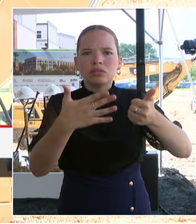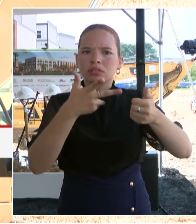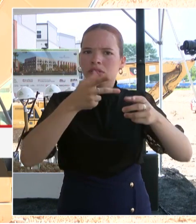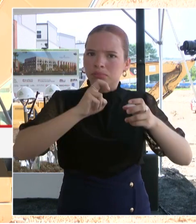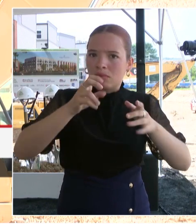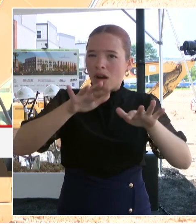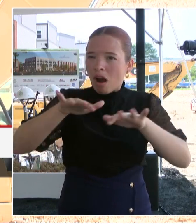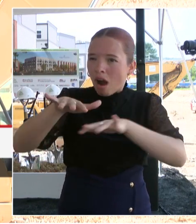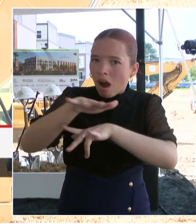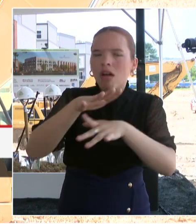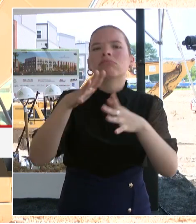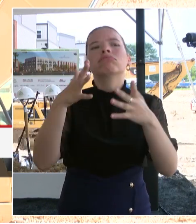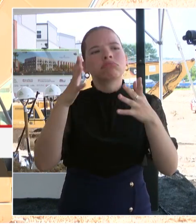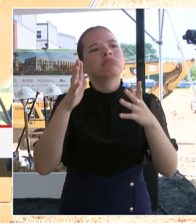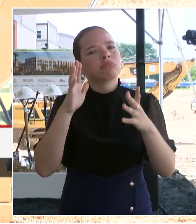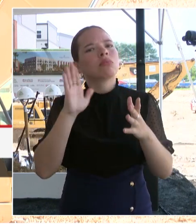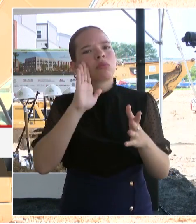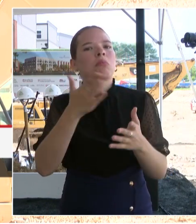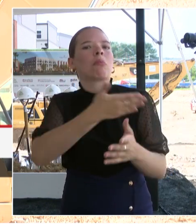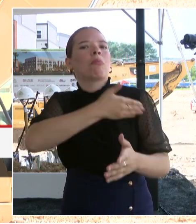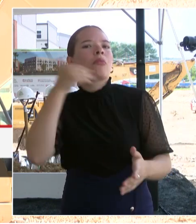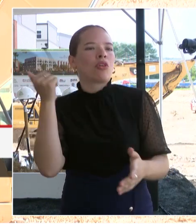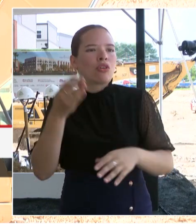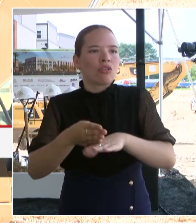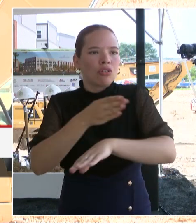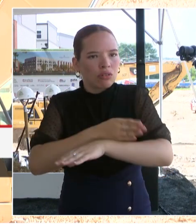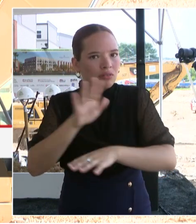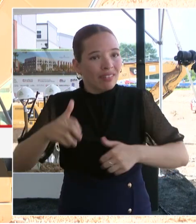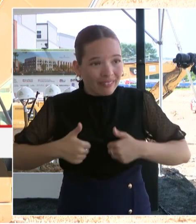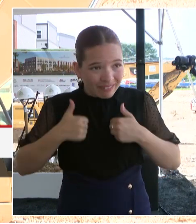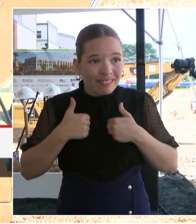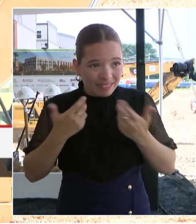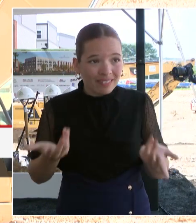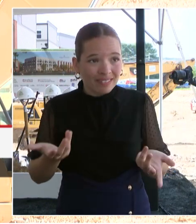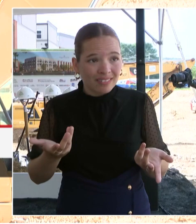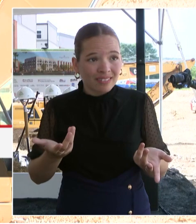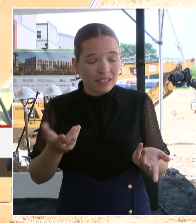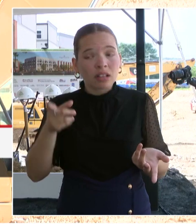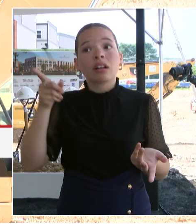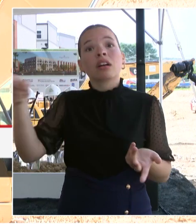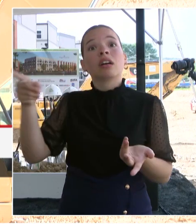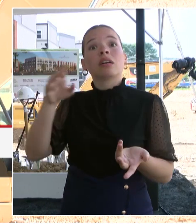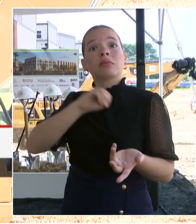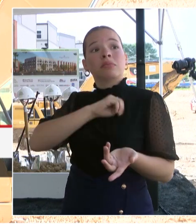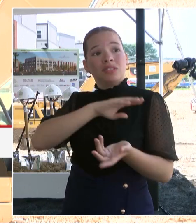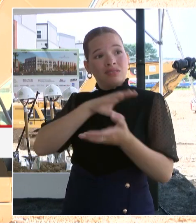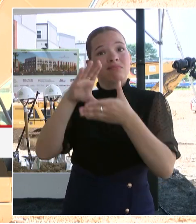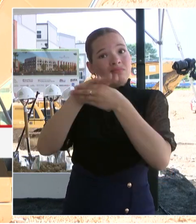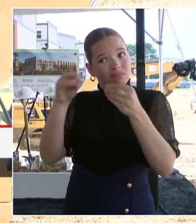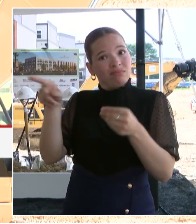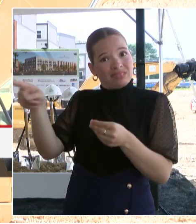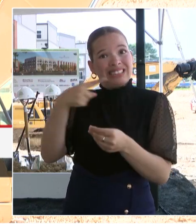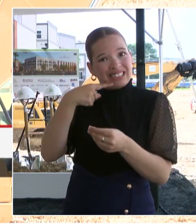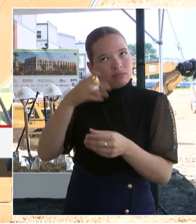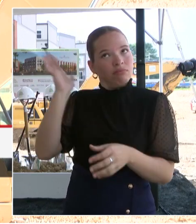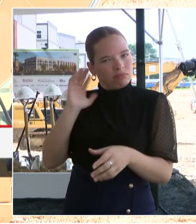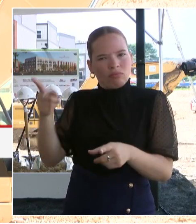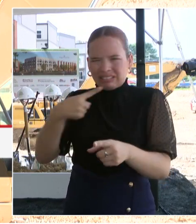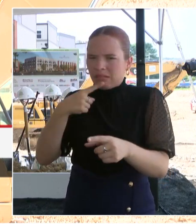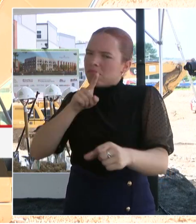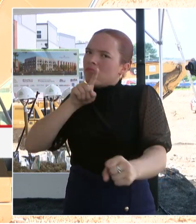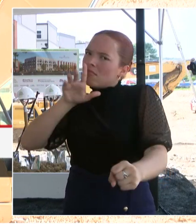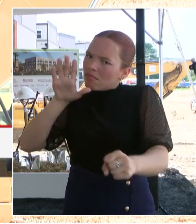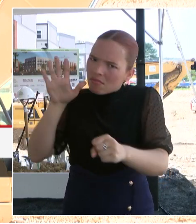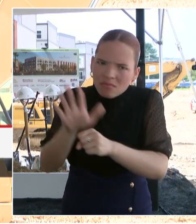she promised that she would do something transformational to encourage more Black home ownership in this city.